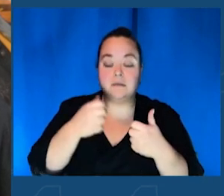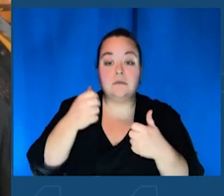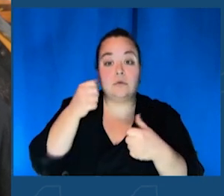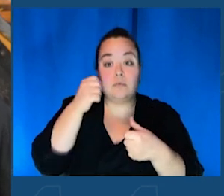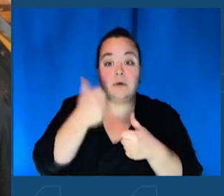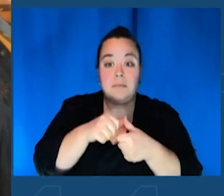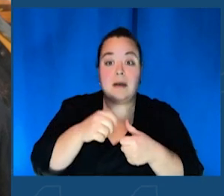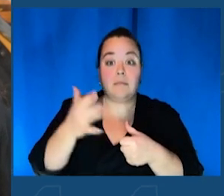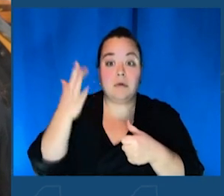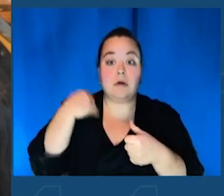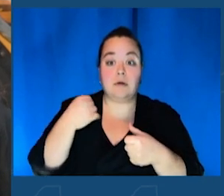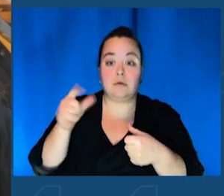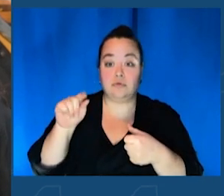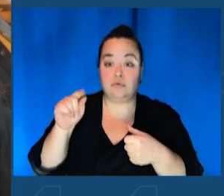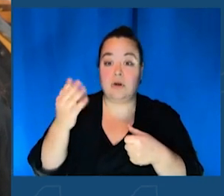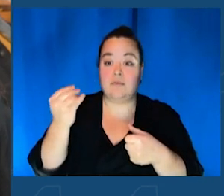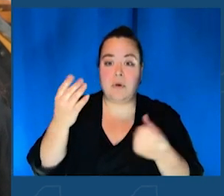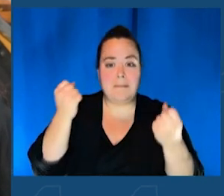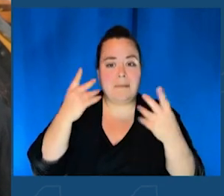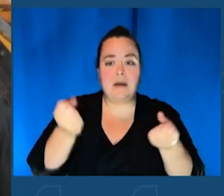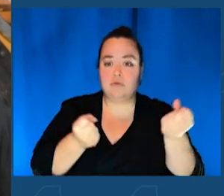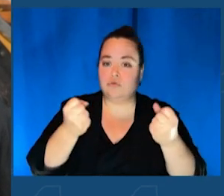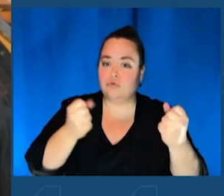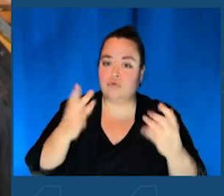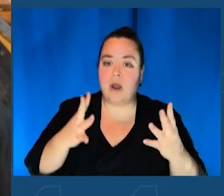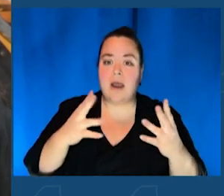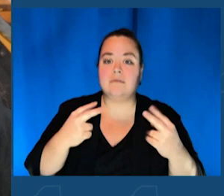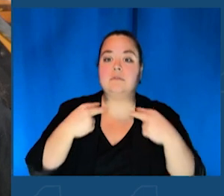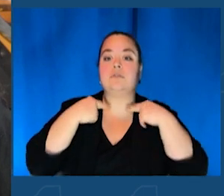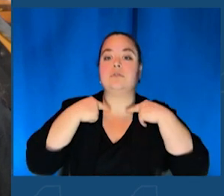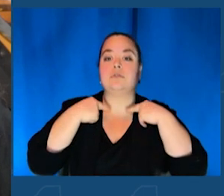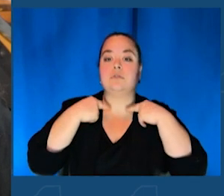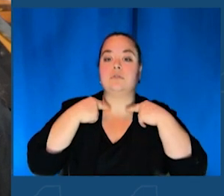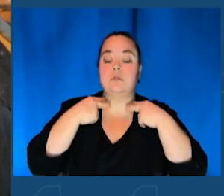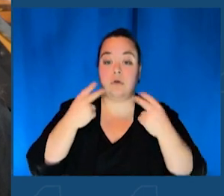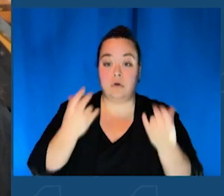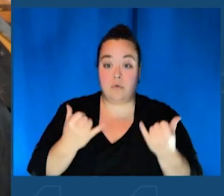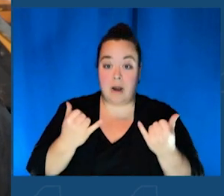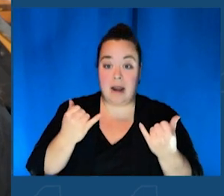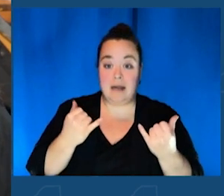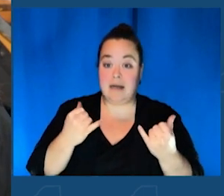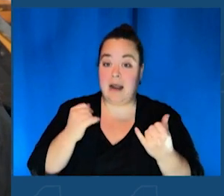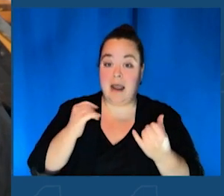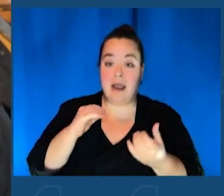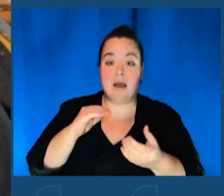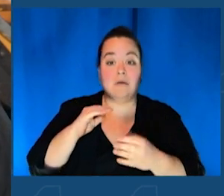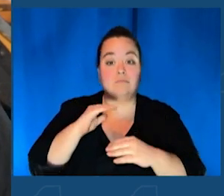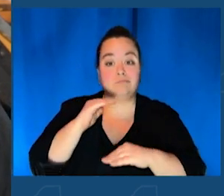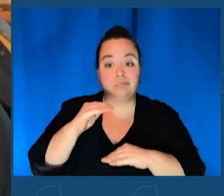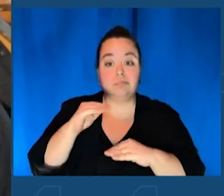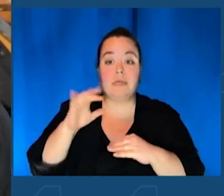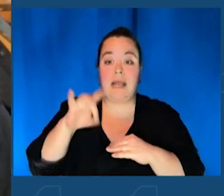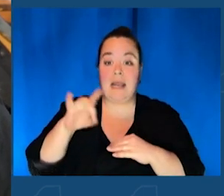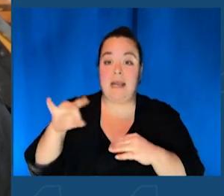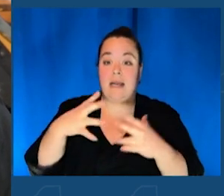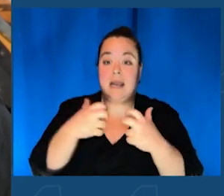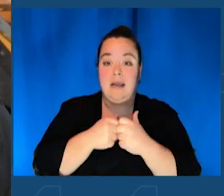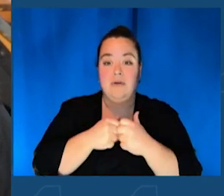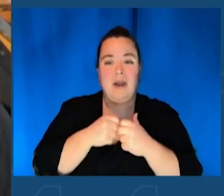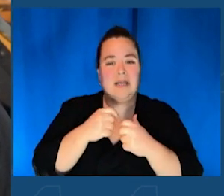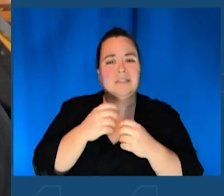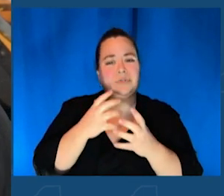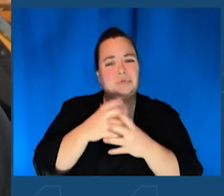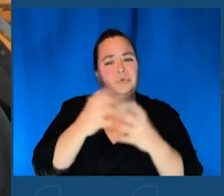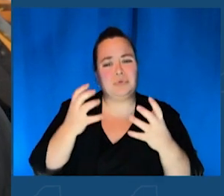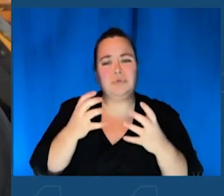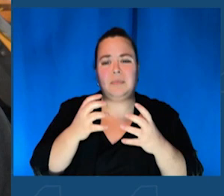stranded motorists. We have only had 88 crashes, which is 88 more than we want to have, but only about 280 people had